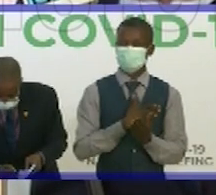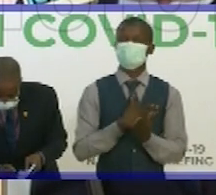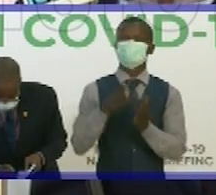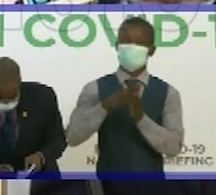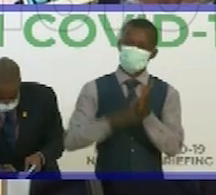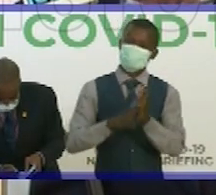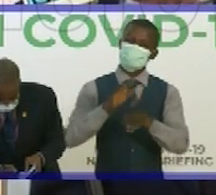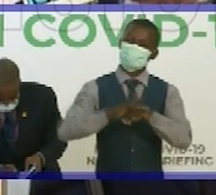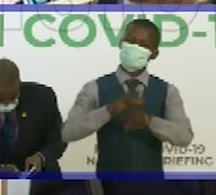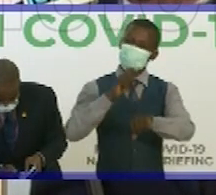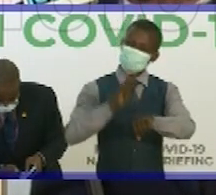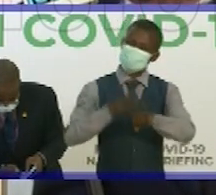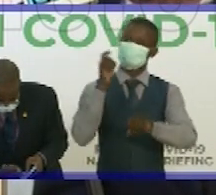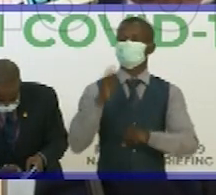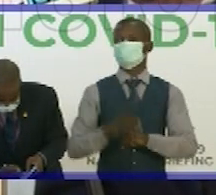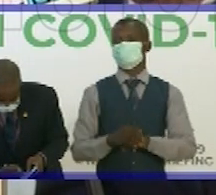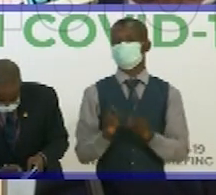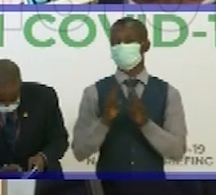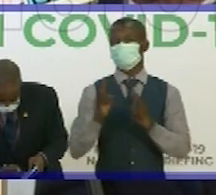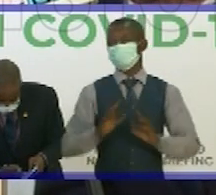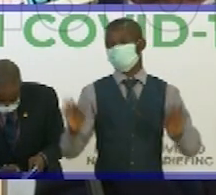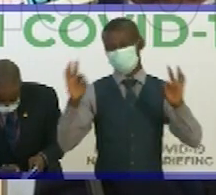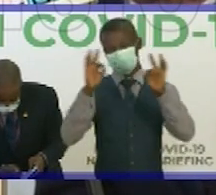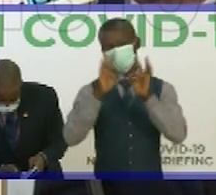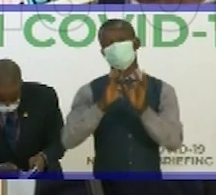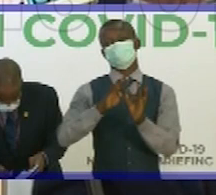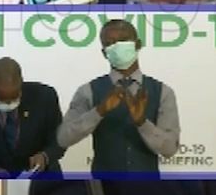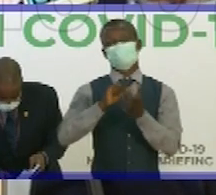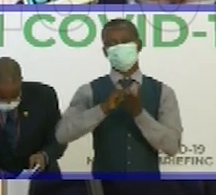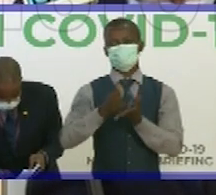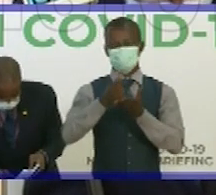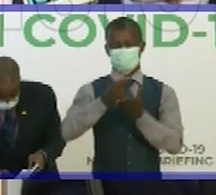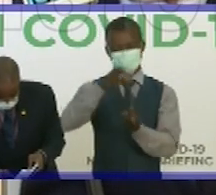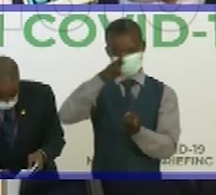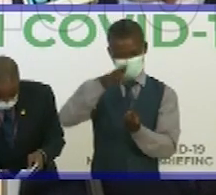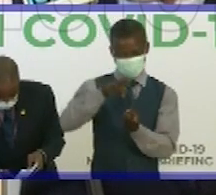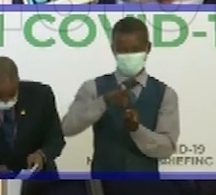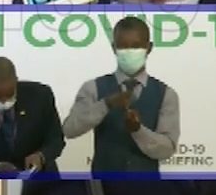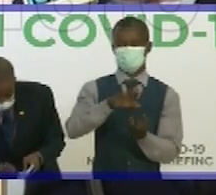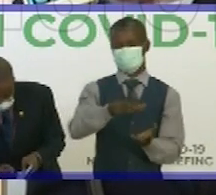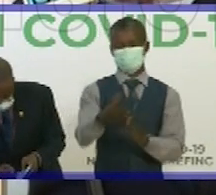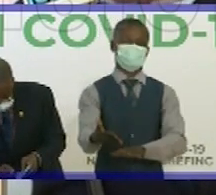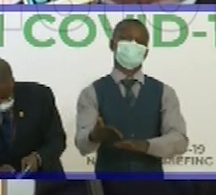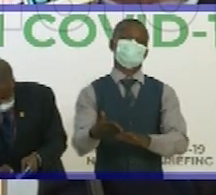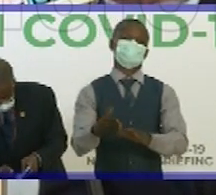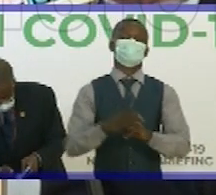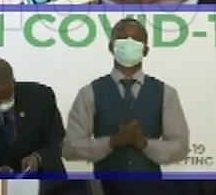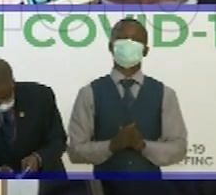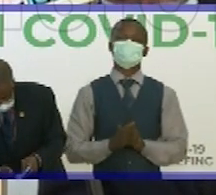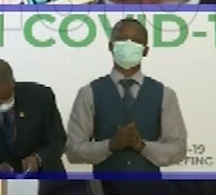we shall reduce, that's our objective, to reduce the casualties. Now, with the question